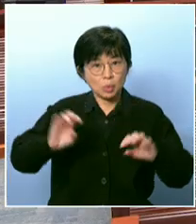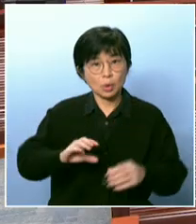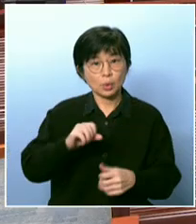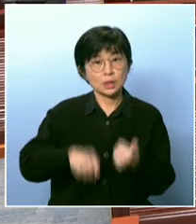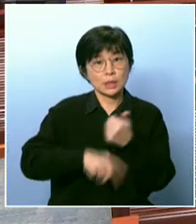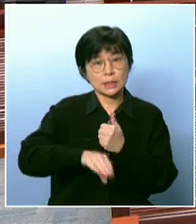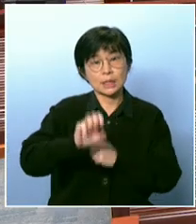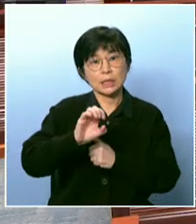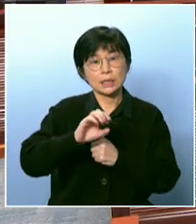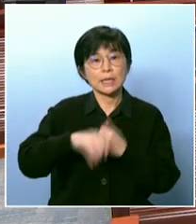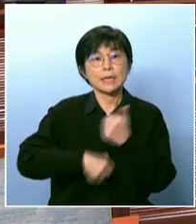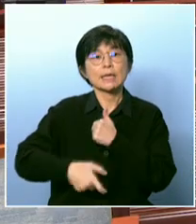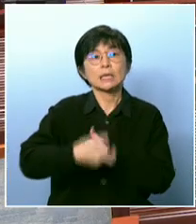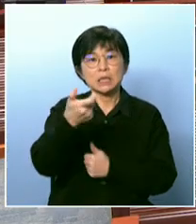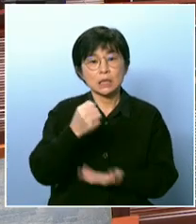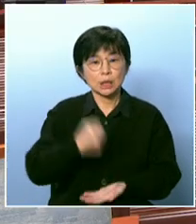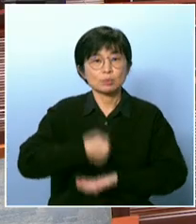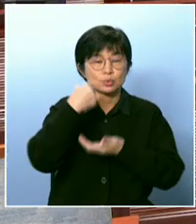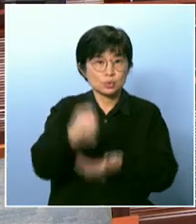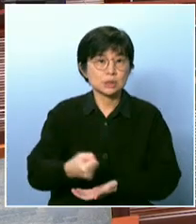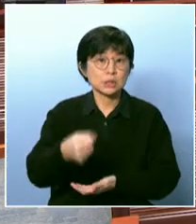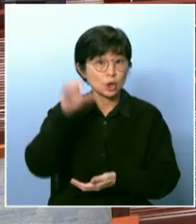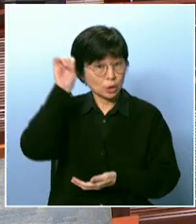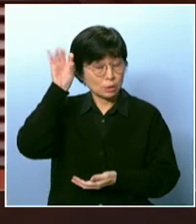Chair. I support the